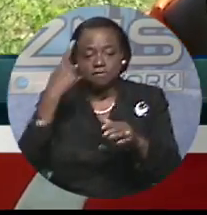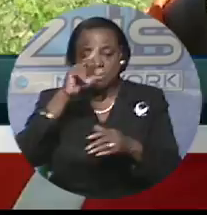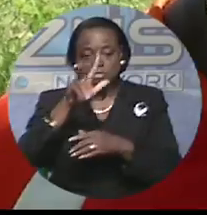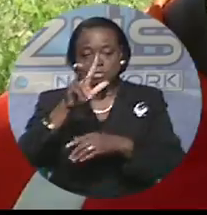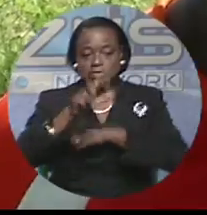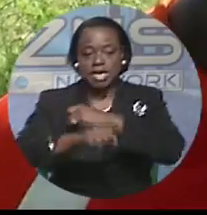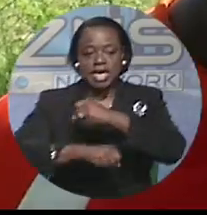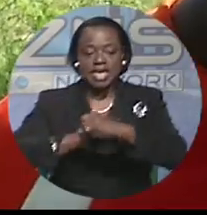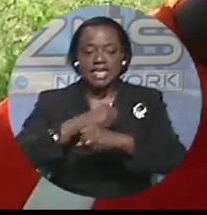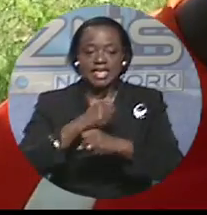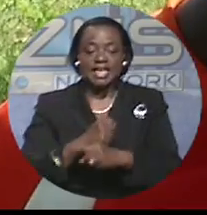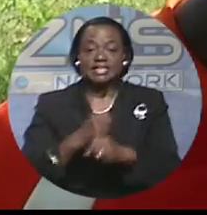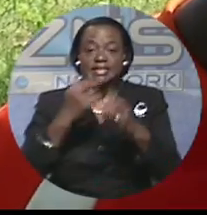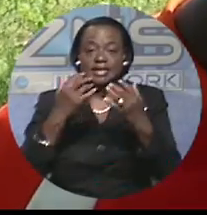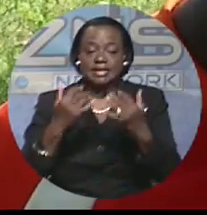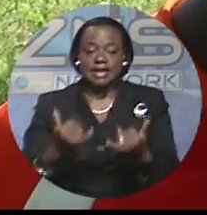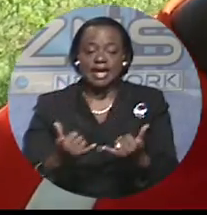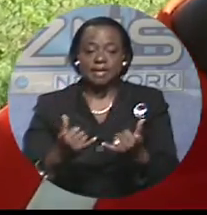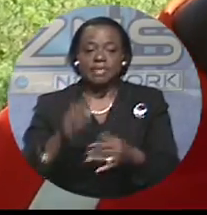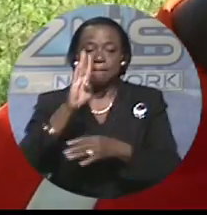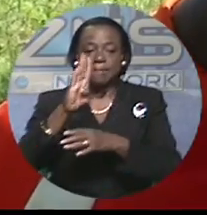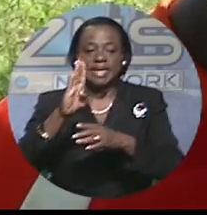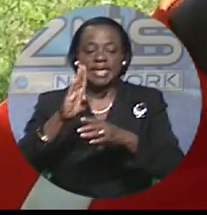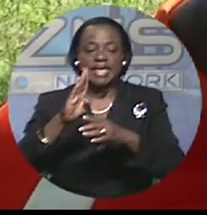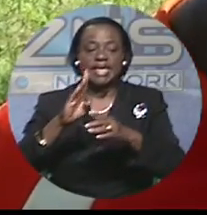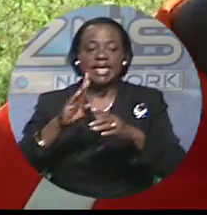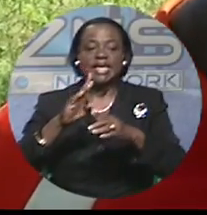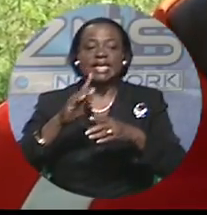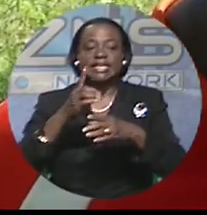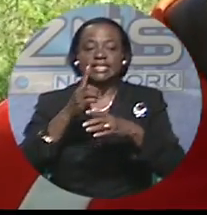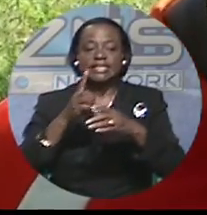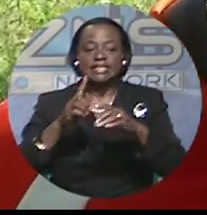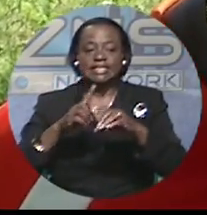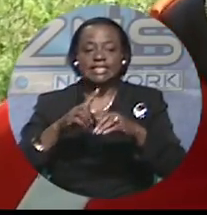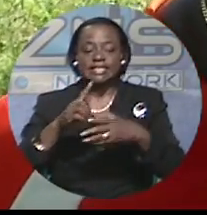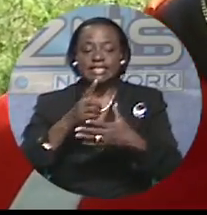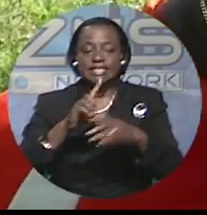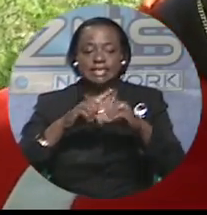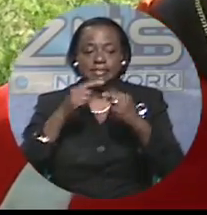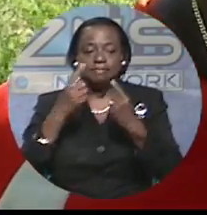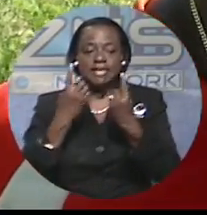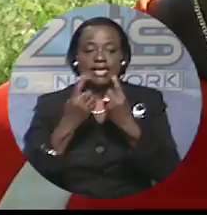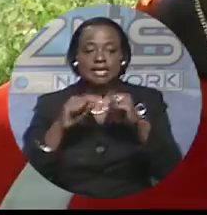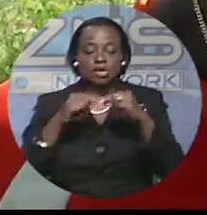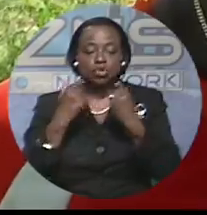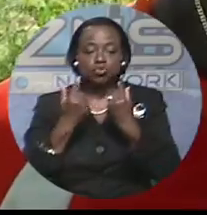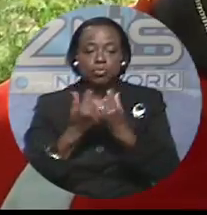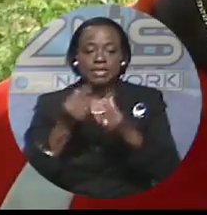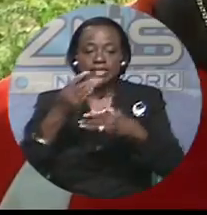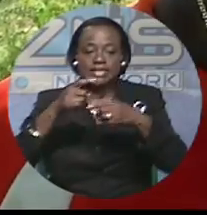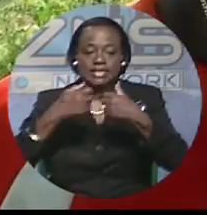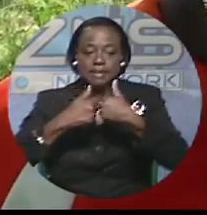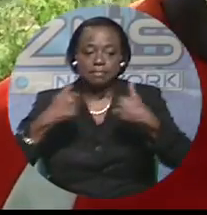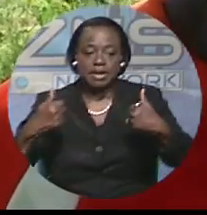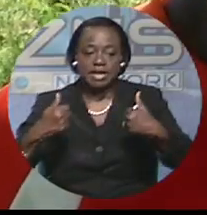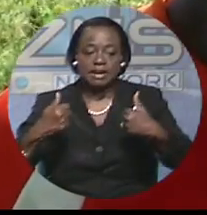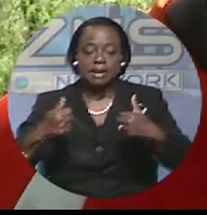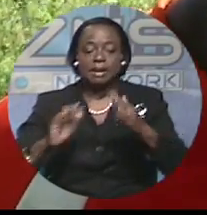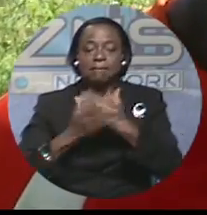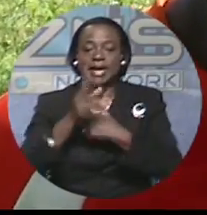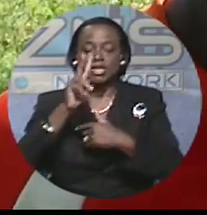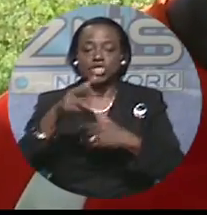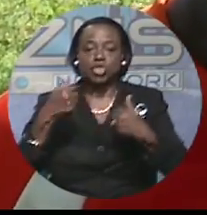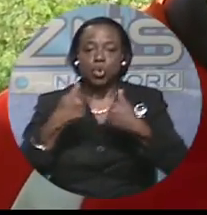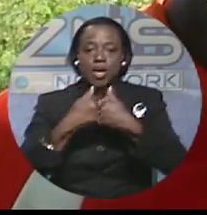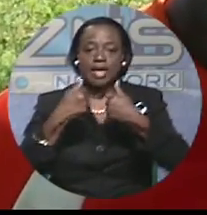now, the B division is only separated, top 14 is separated by basically 2 games, right? We are